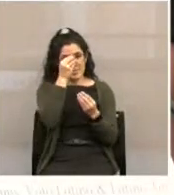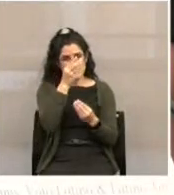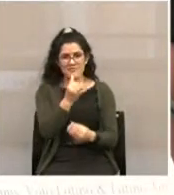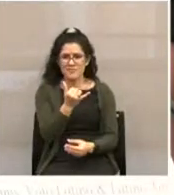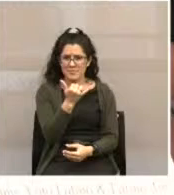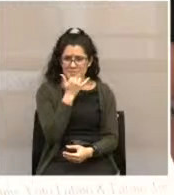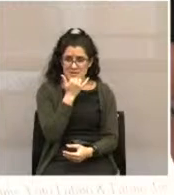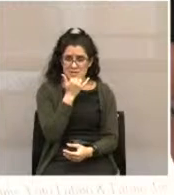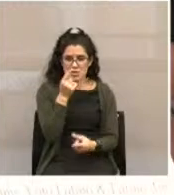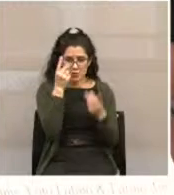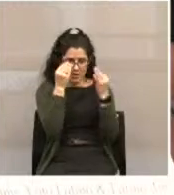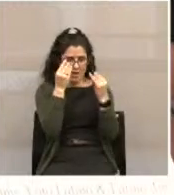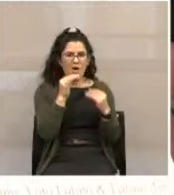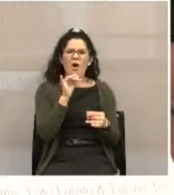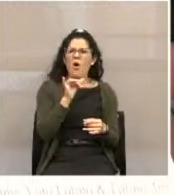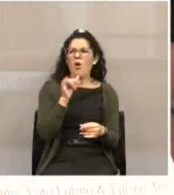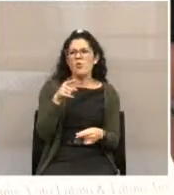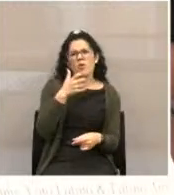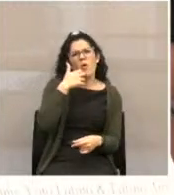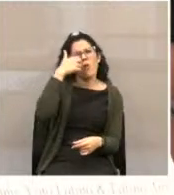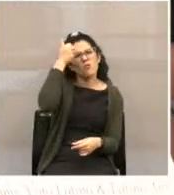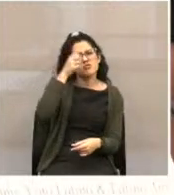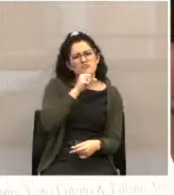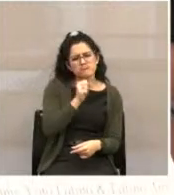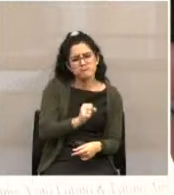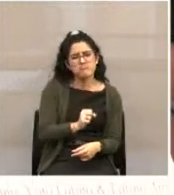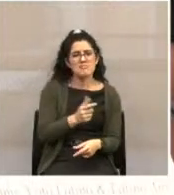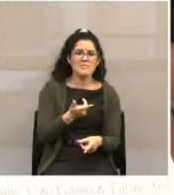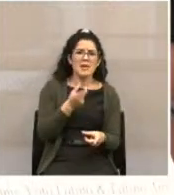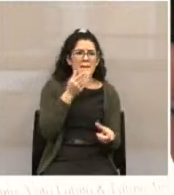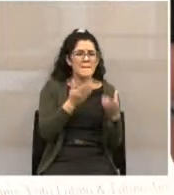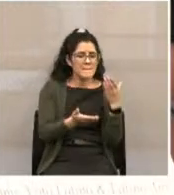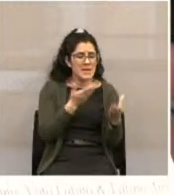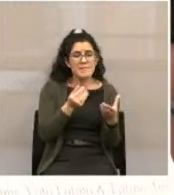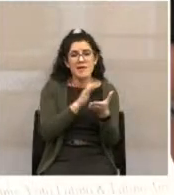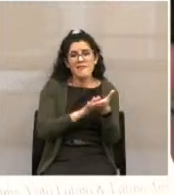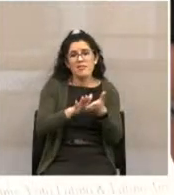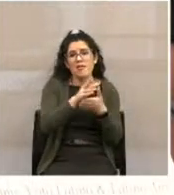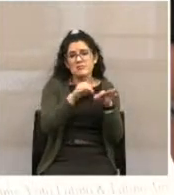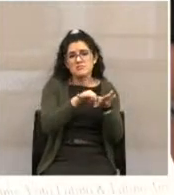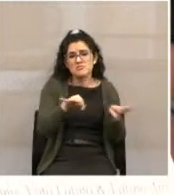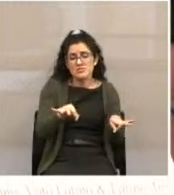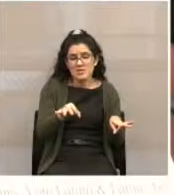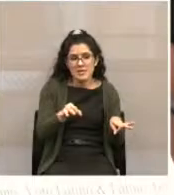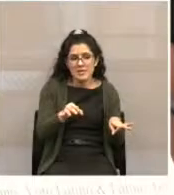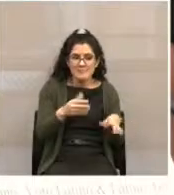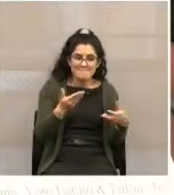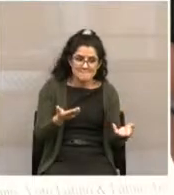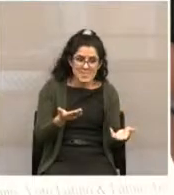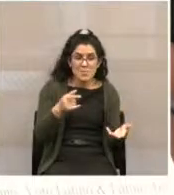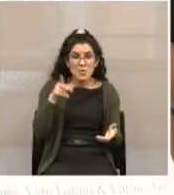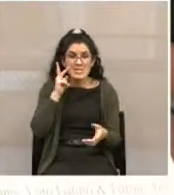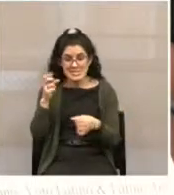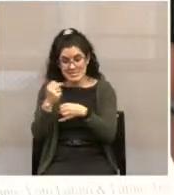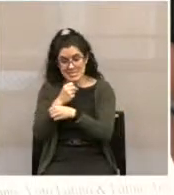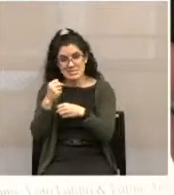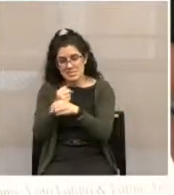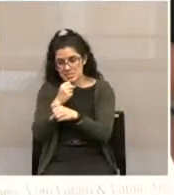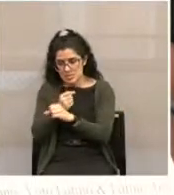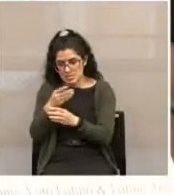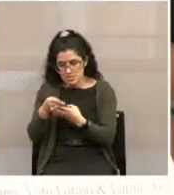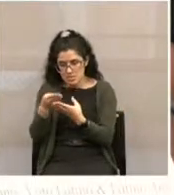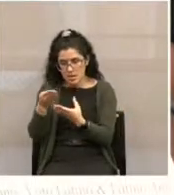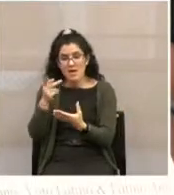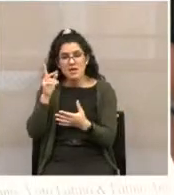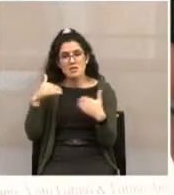who are older being more susceptible to disinformation, or people who might have a college degree. However, the data shows us that young Latinos are